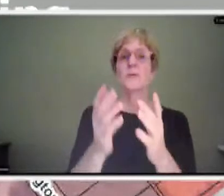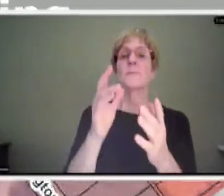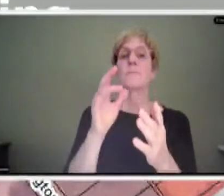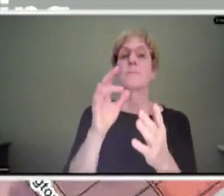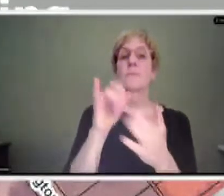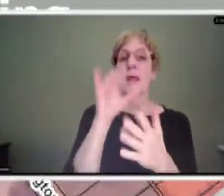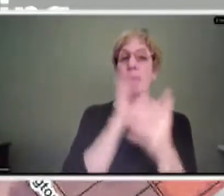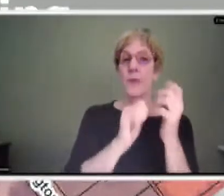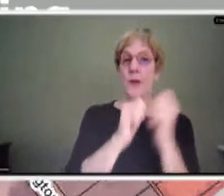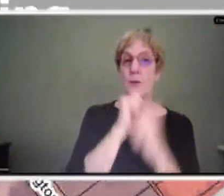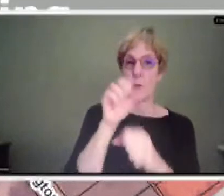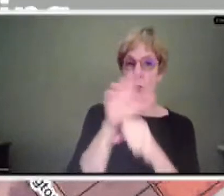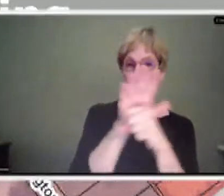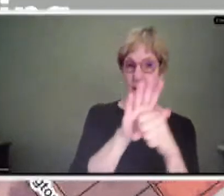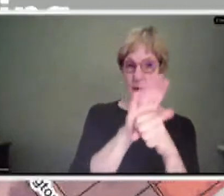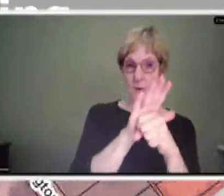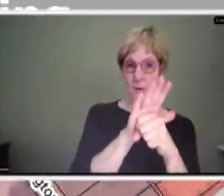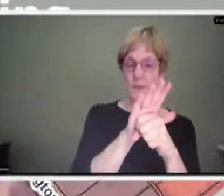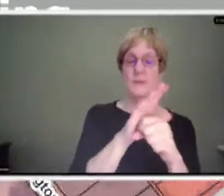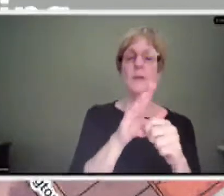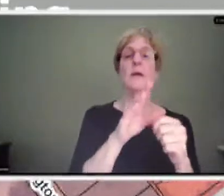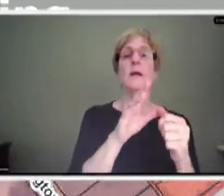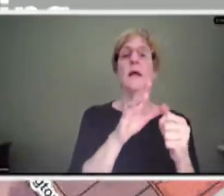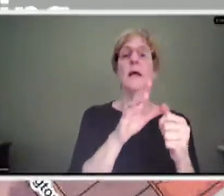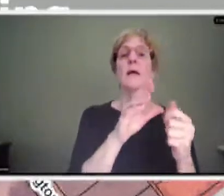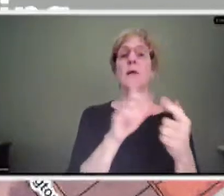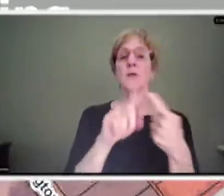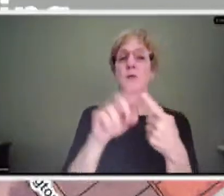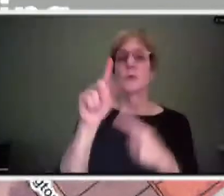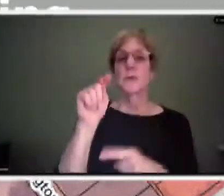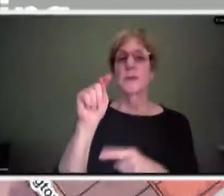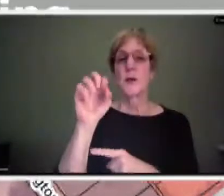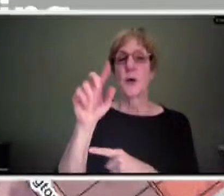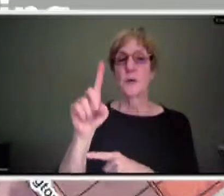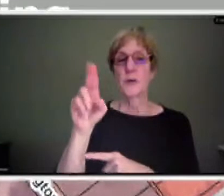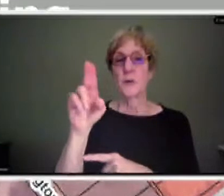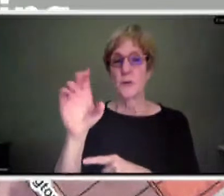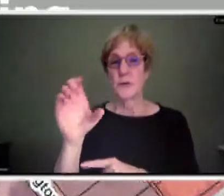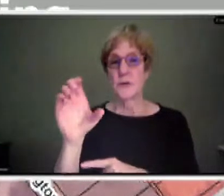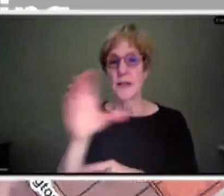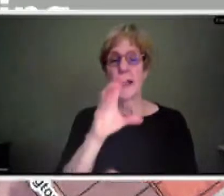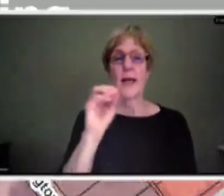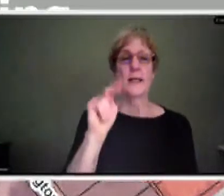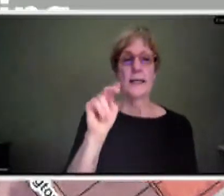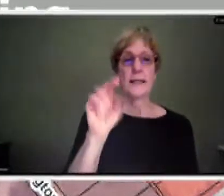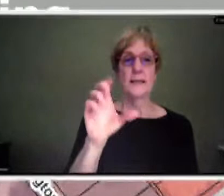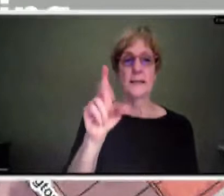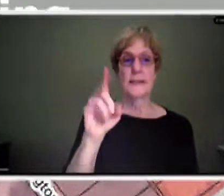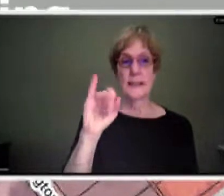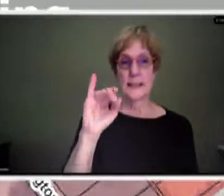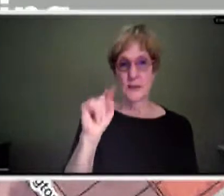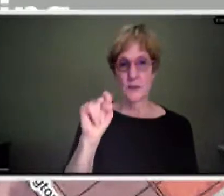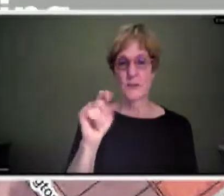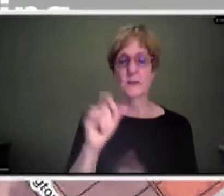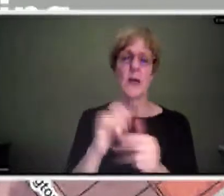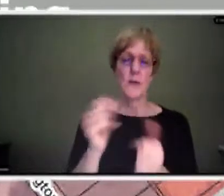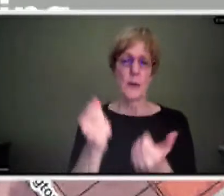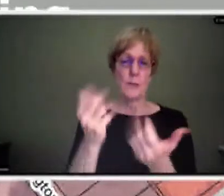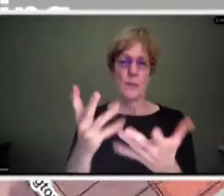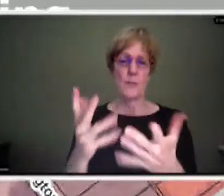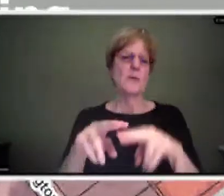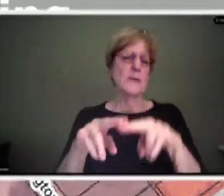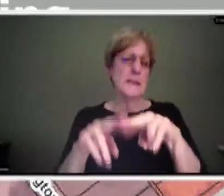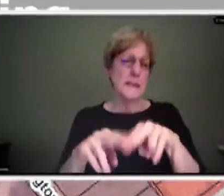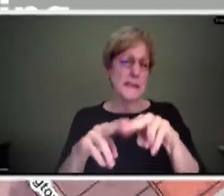TOD districts and bring them forward to both the TOD-UC and TOD-NC districts. Both are being proposed conditionally.